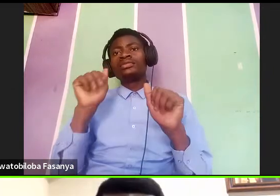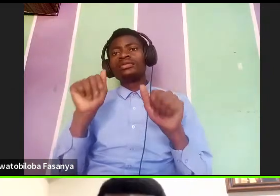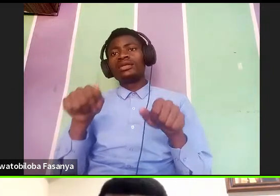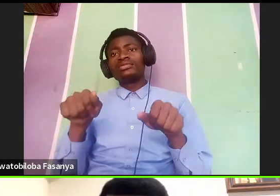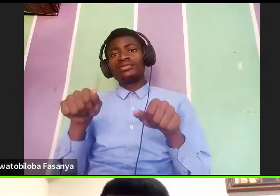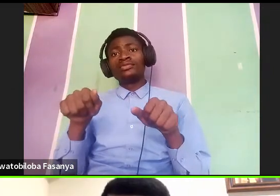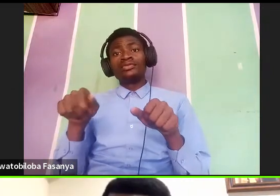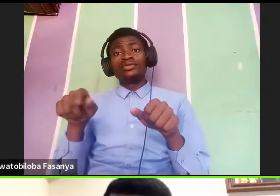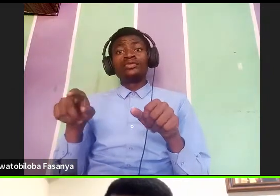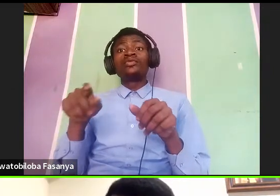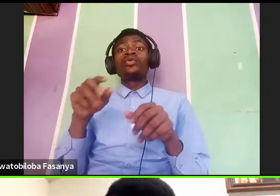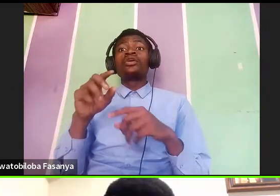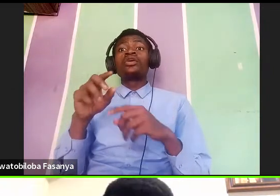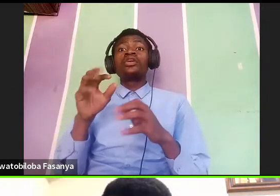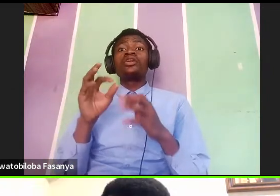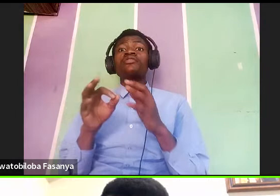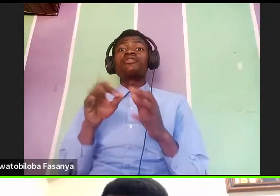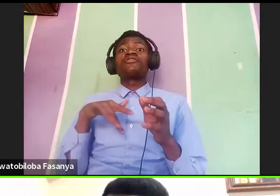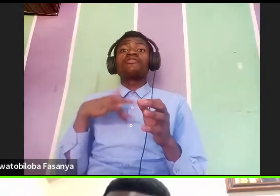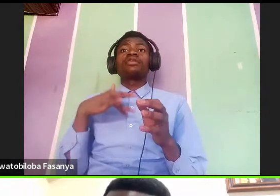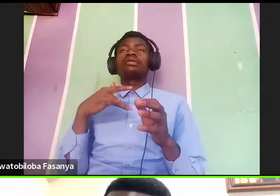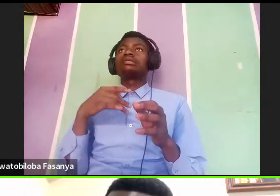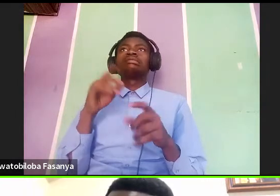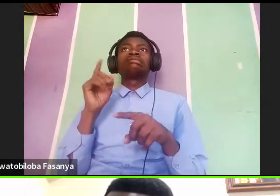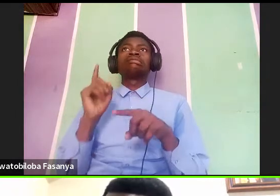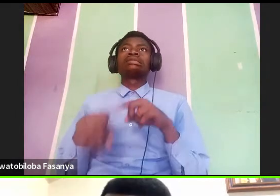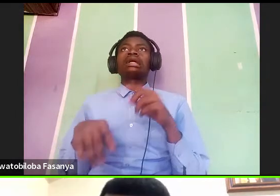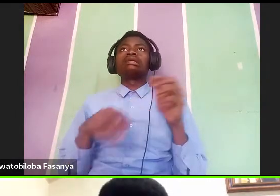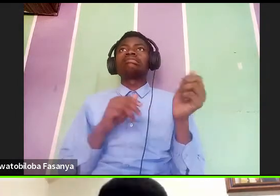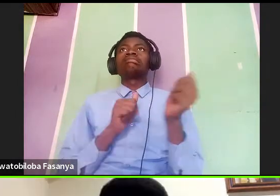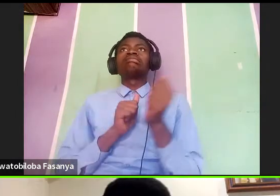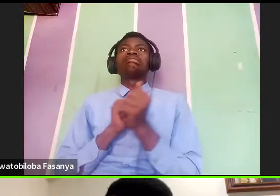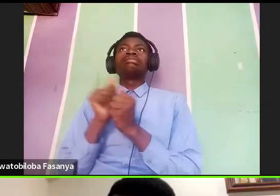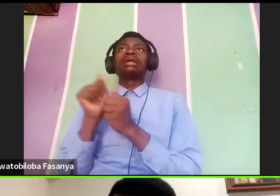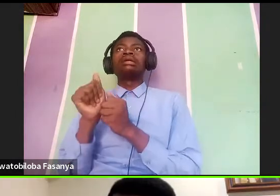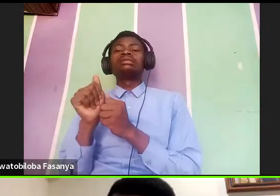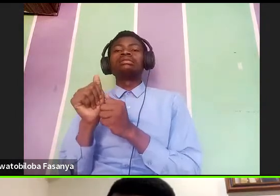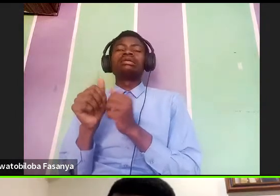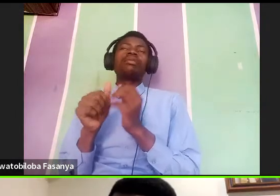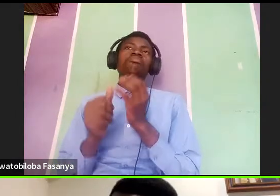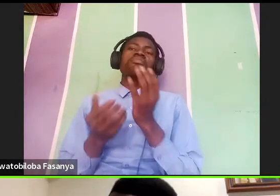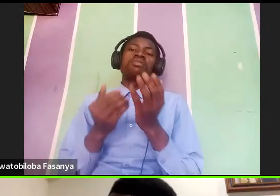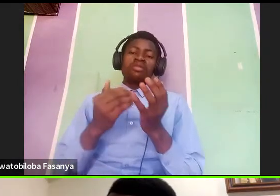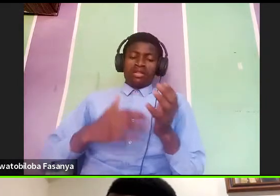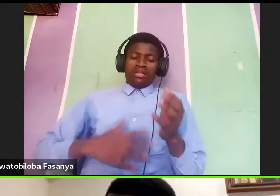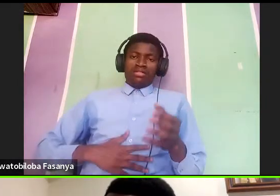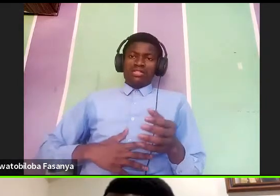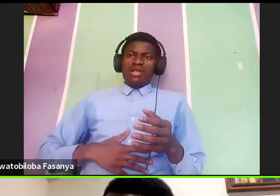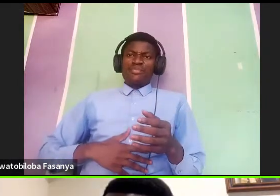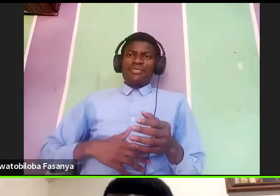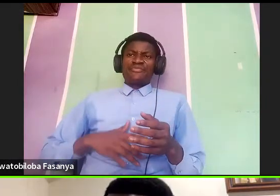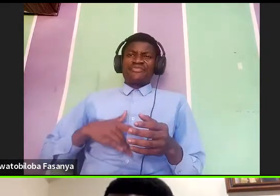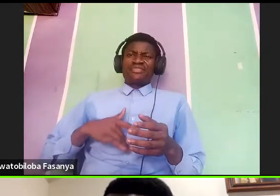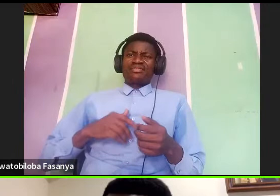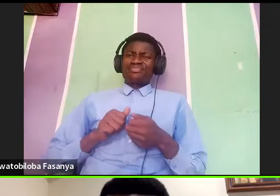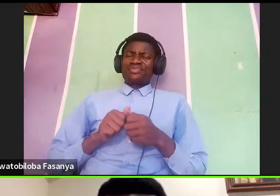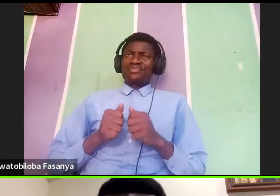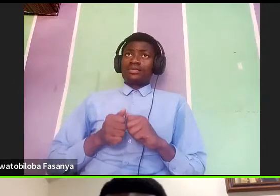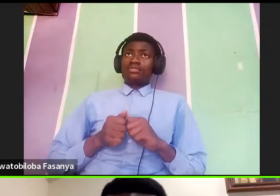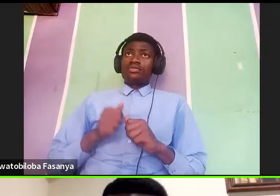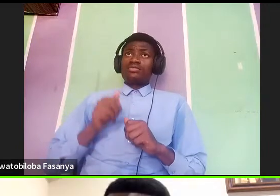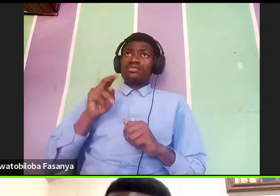But if you feel that you're unable to pass wind, your tummy is swollen, and then you should be wondering, is there